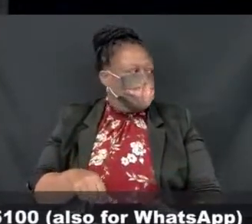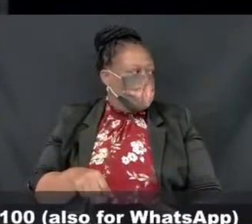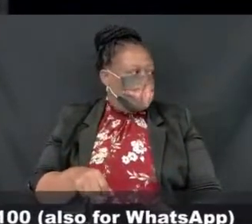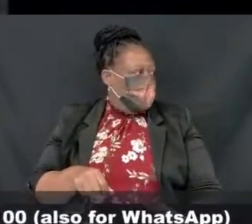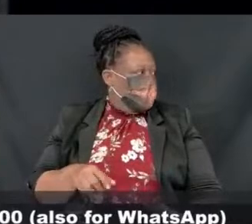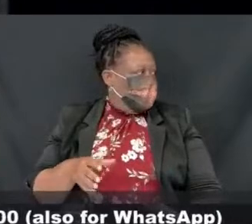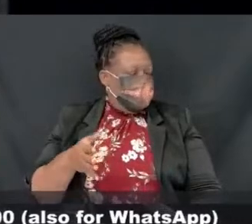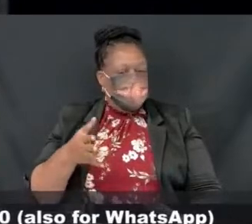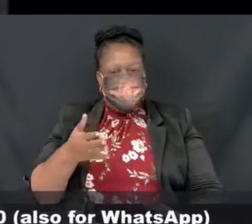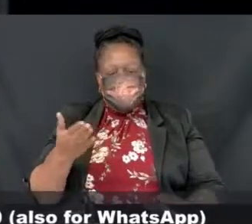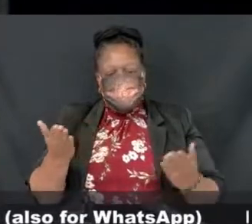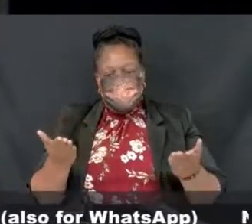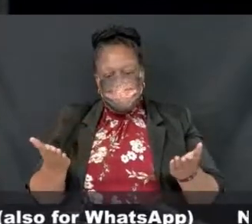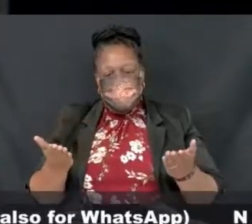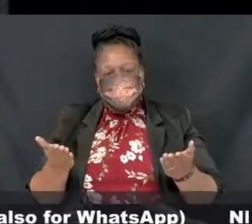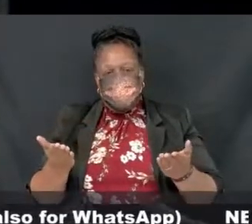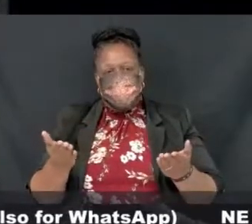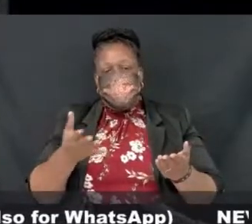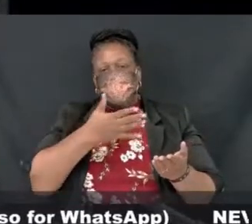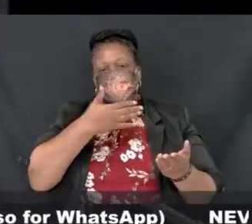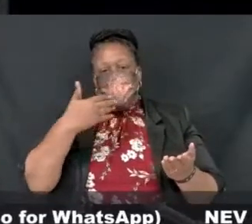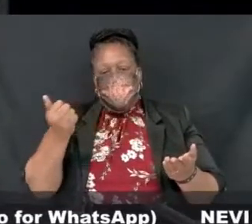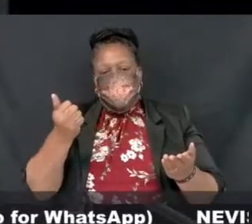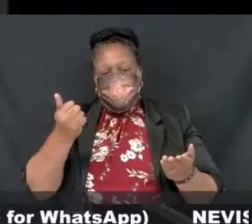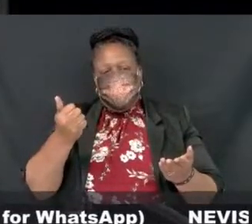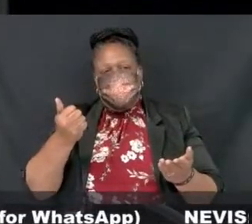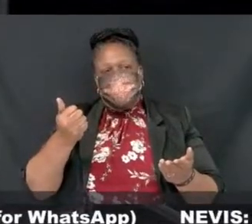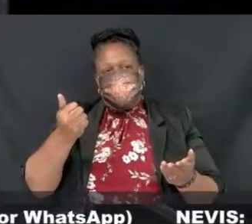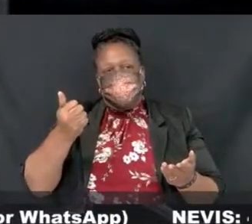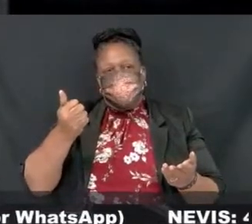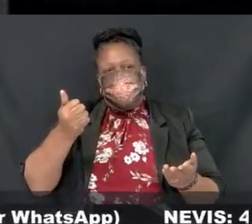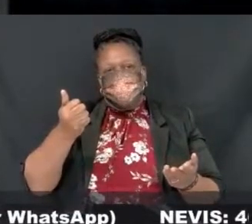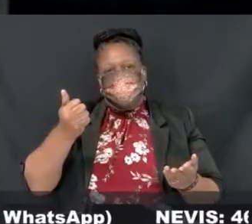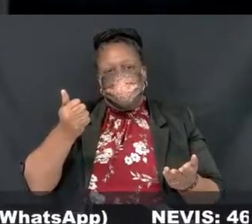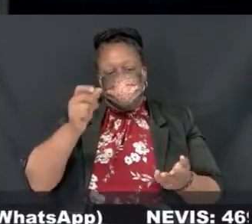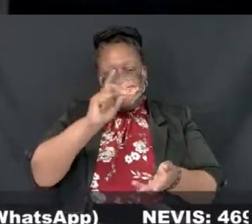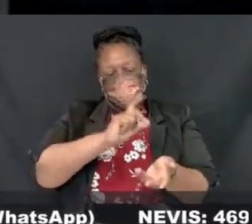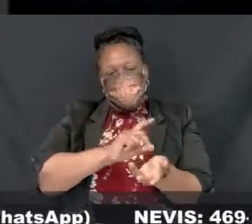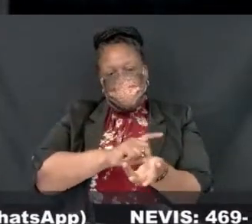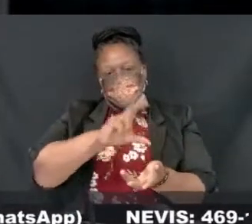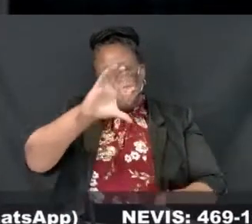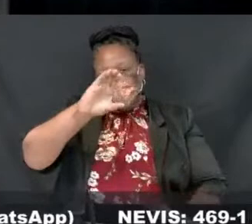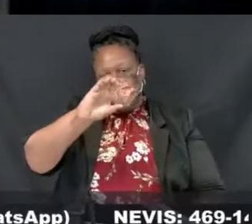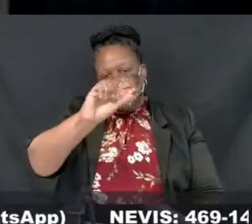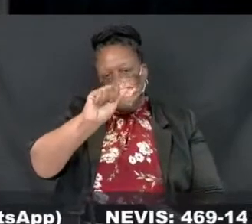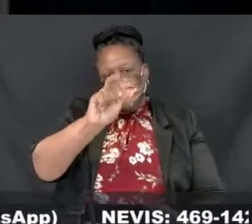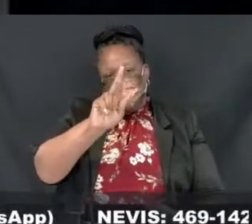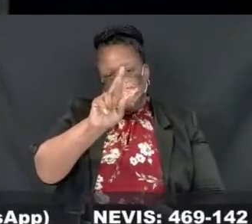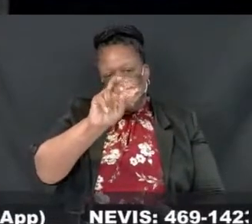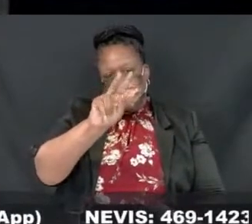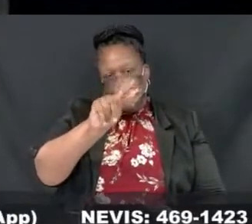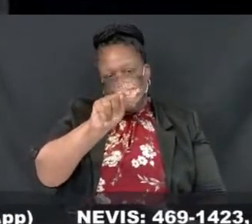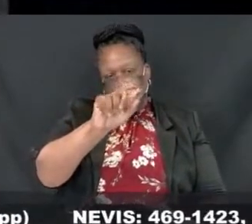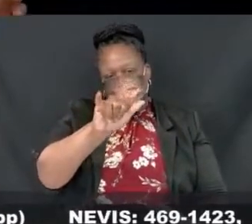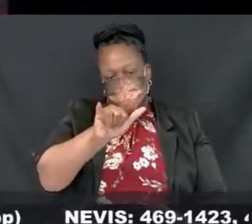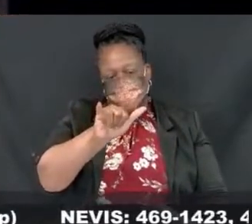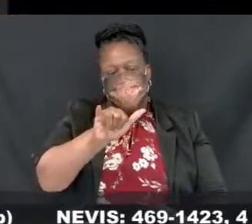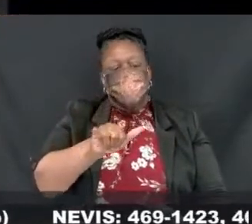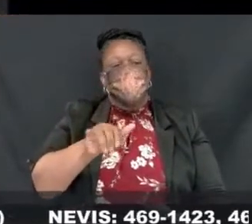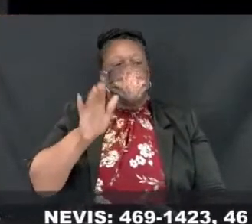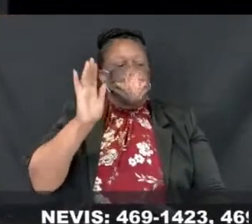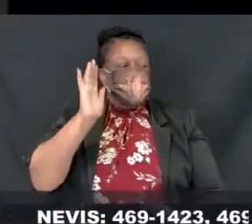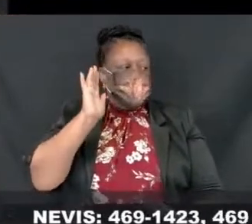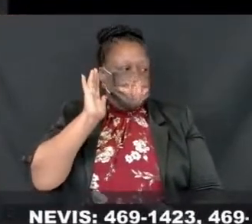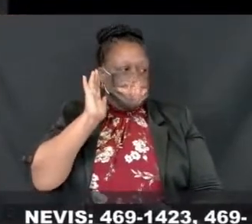Marisa Cathy. Dr. Cathy works with the team at Health Promotion Unit to make sure that Dr. Laws or